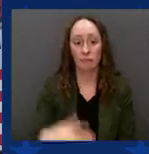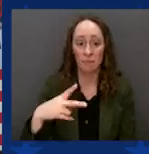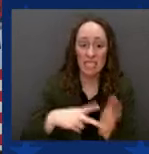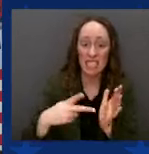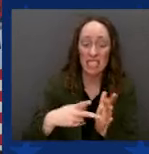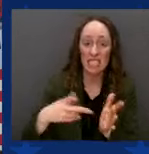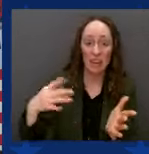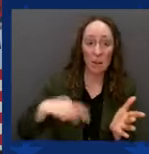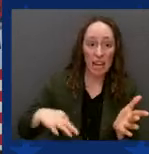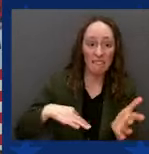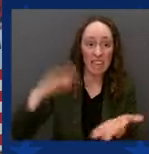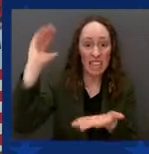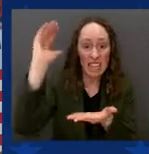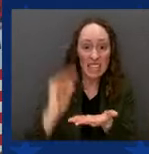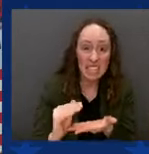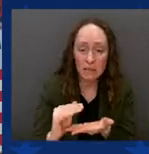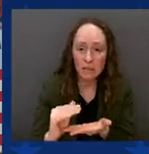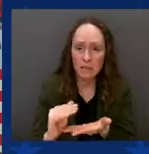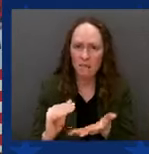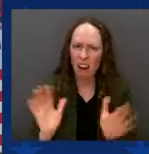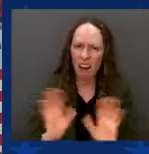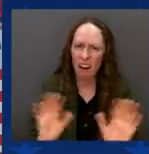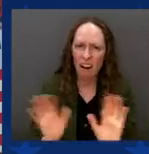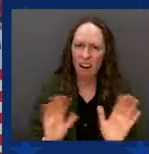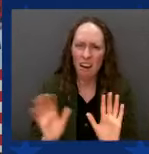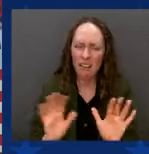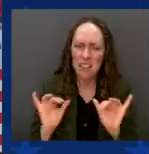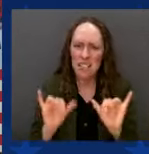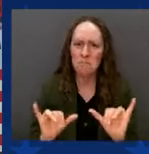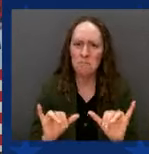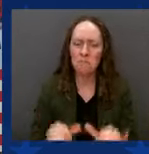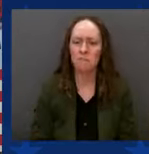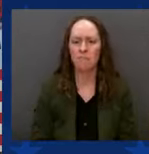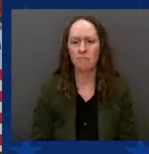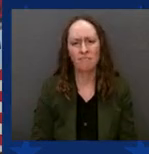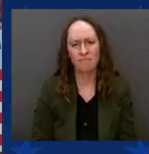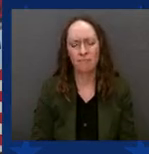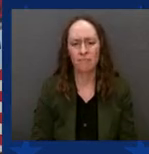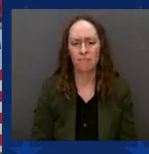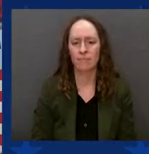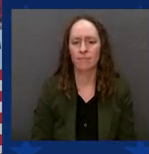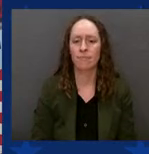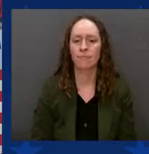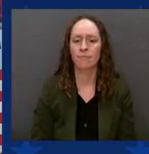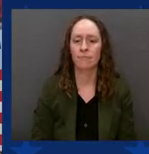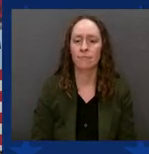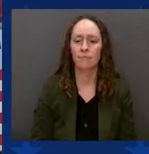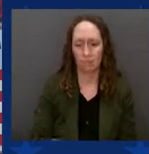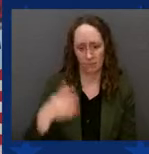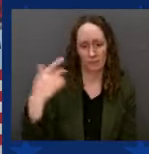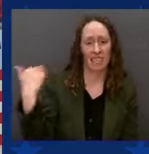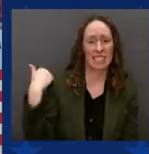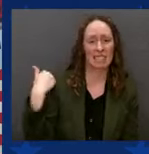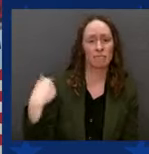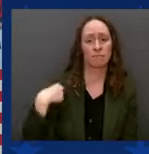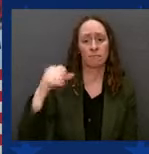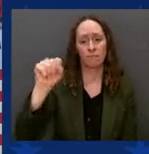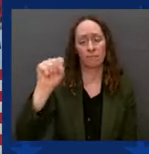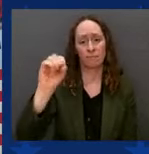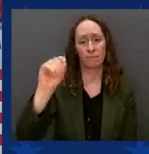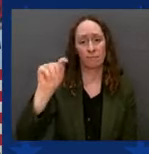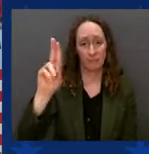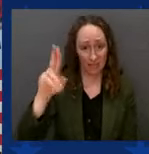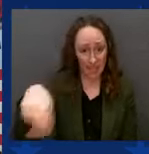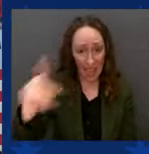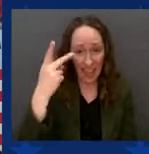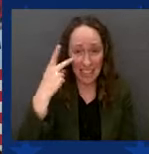And by the way, did you all happen to see any of the State of the Union address? Well, yeah, when those folks